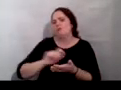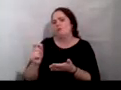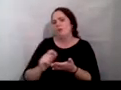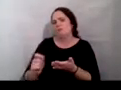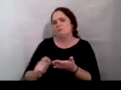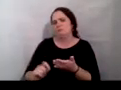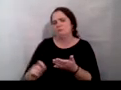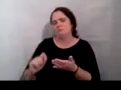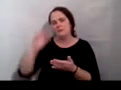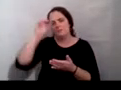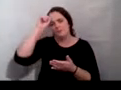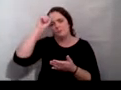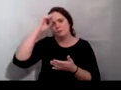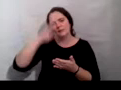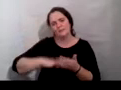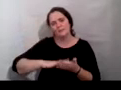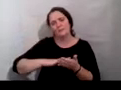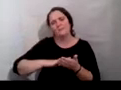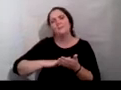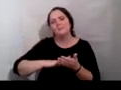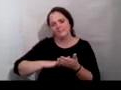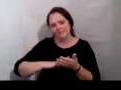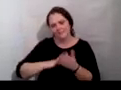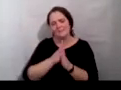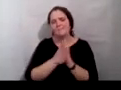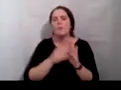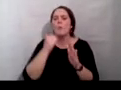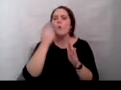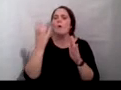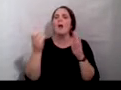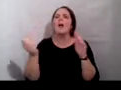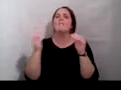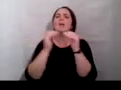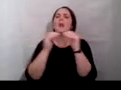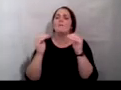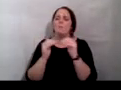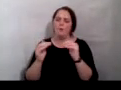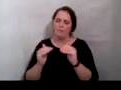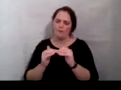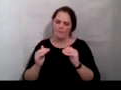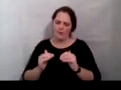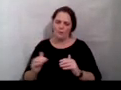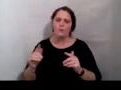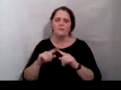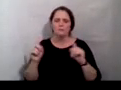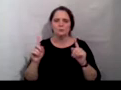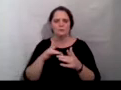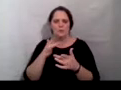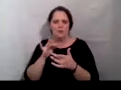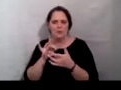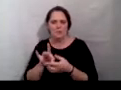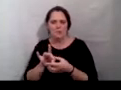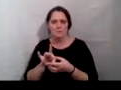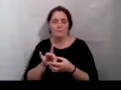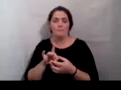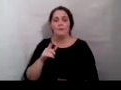looks like. So there are levels and layers that you get into, how you relate to the health of the land. But